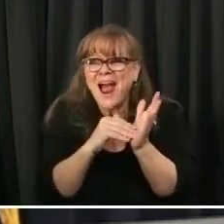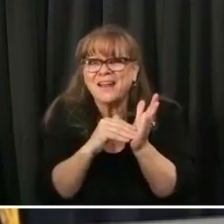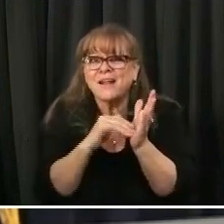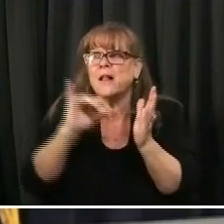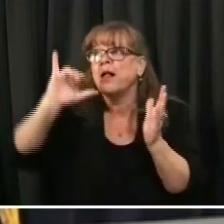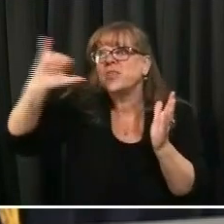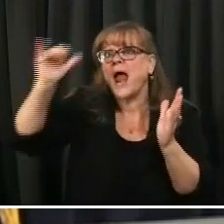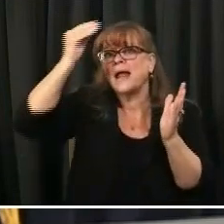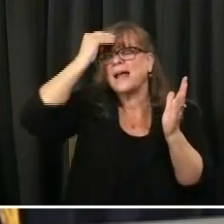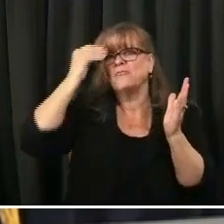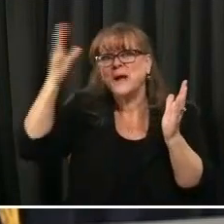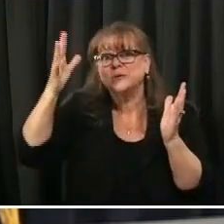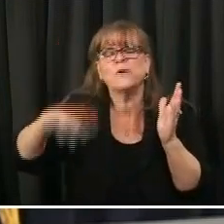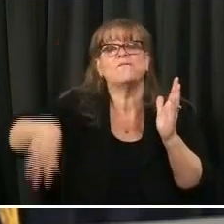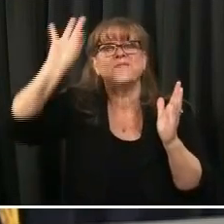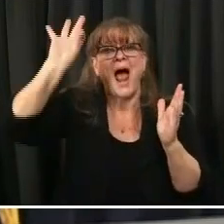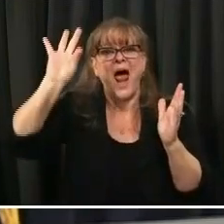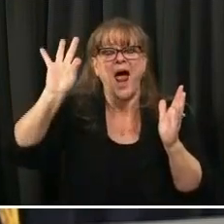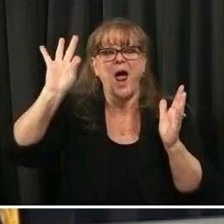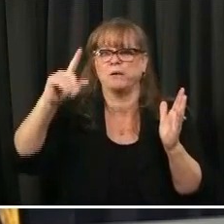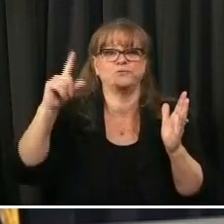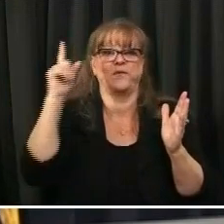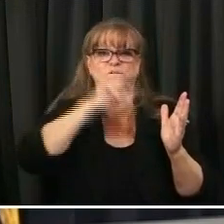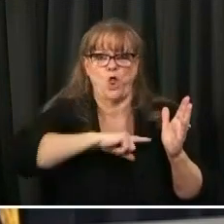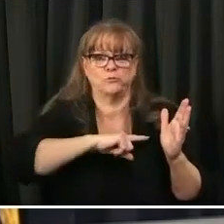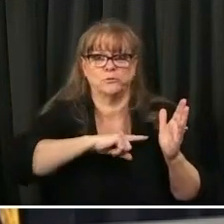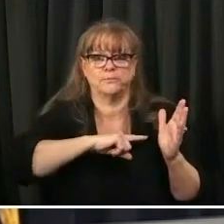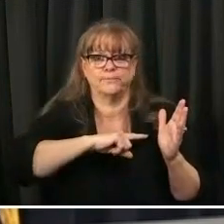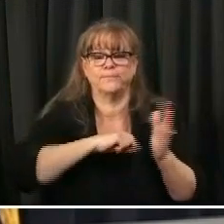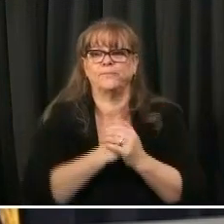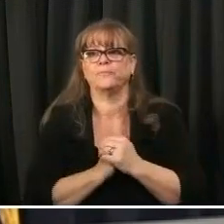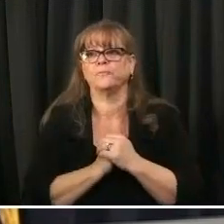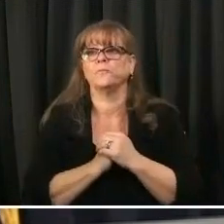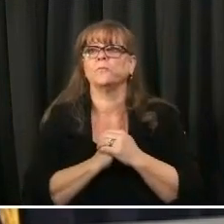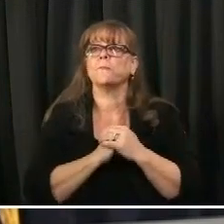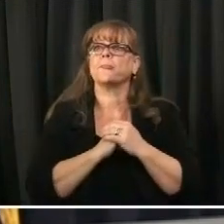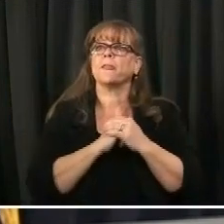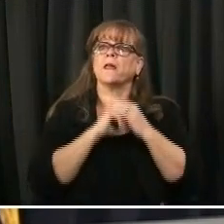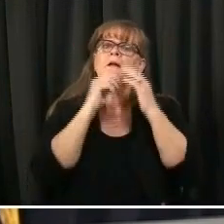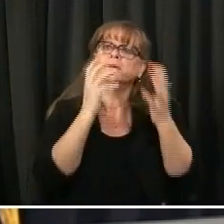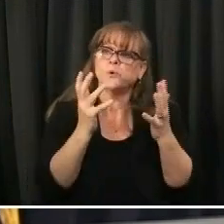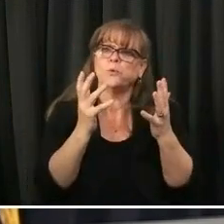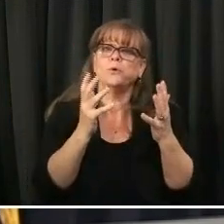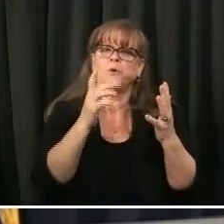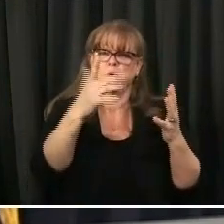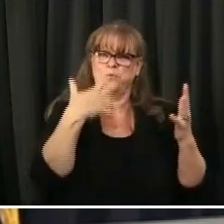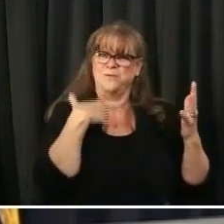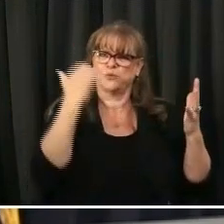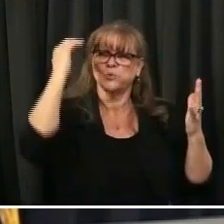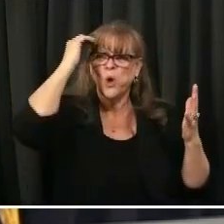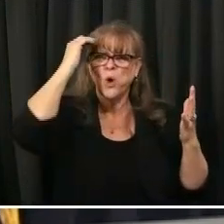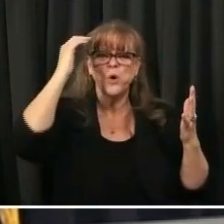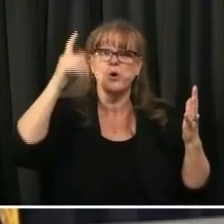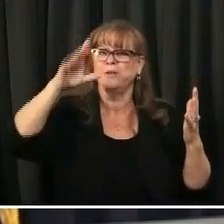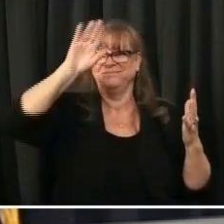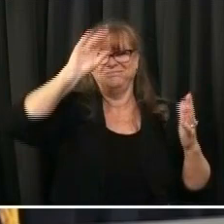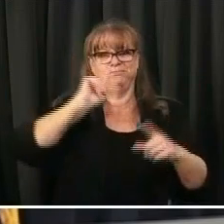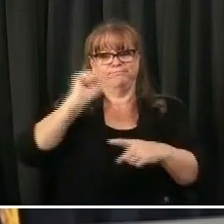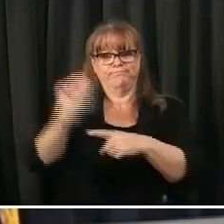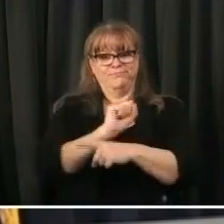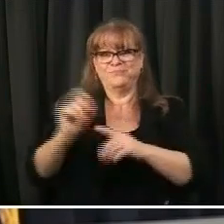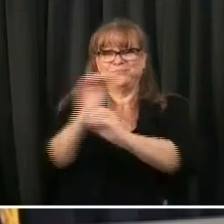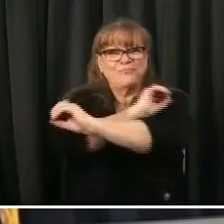unfortunately not true. And we were ready to deploy it right away. And now we know that it simply doesn't exist. We're going to continue